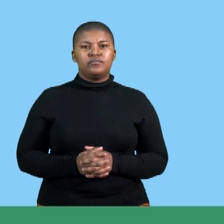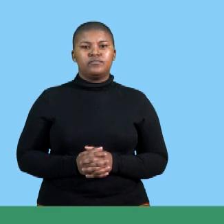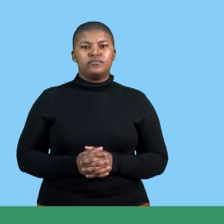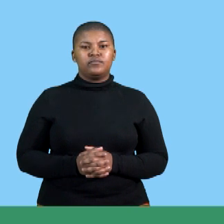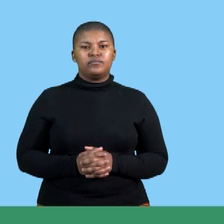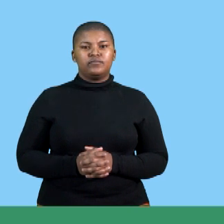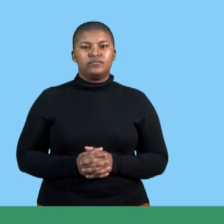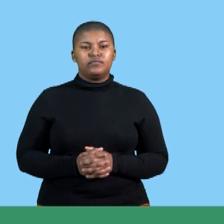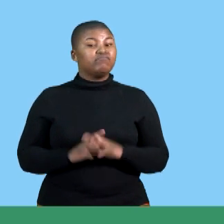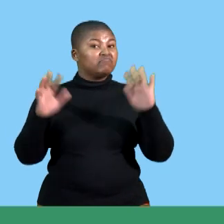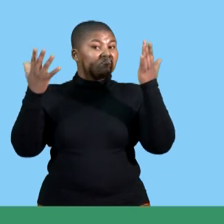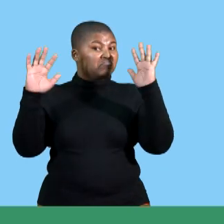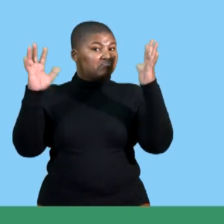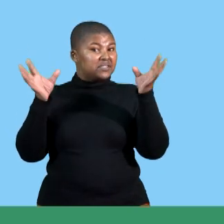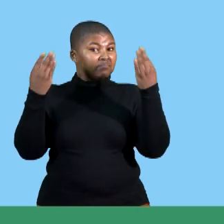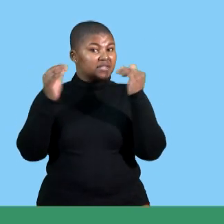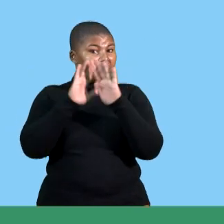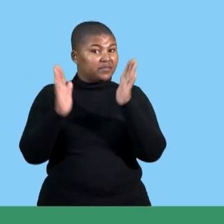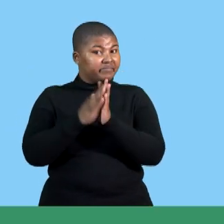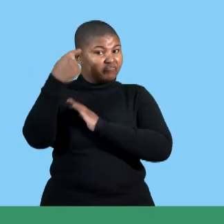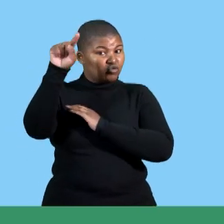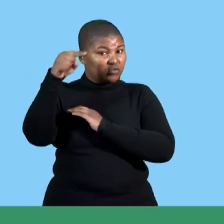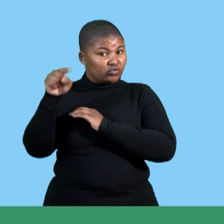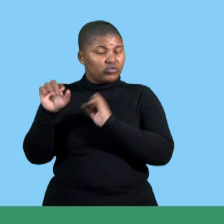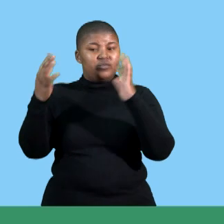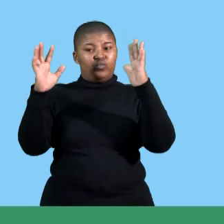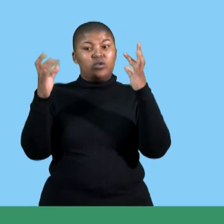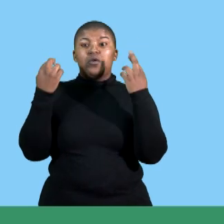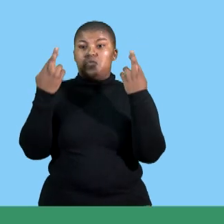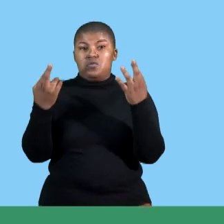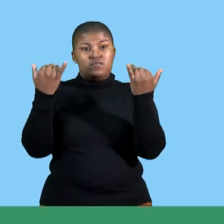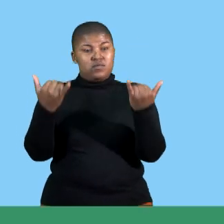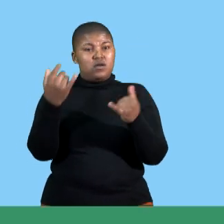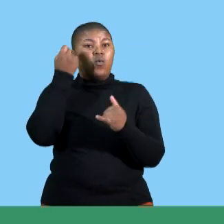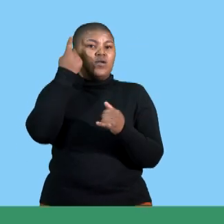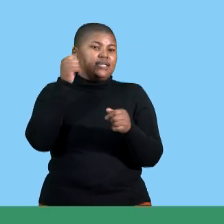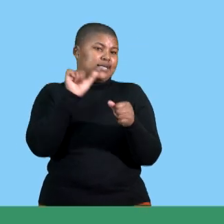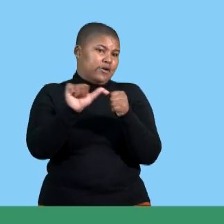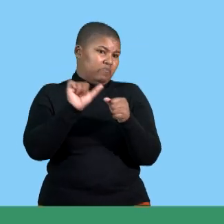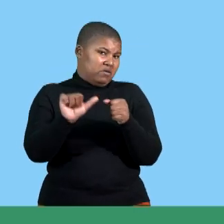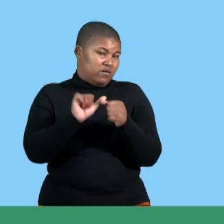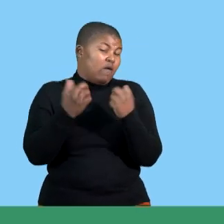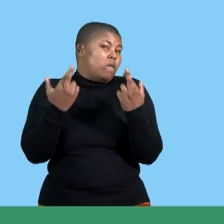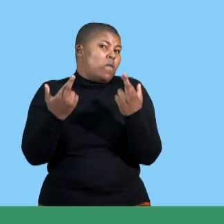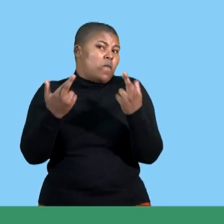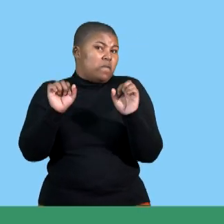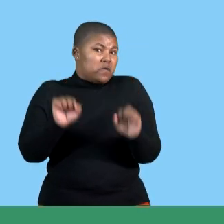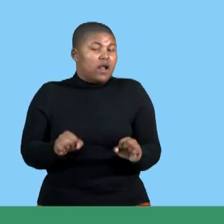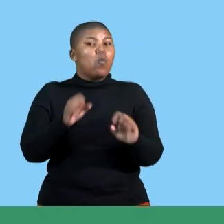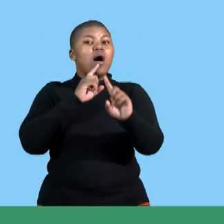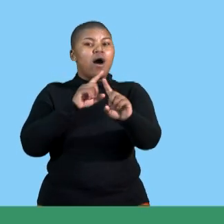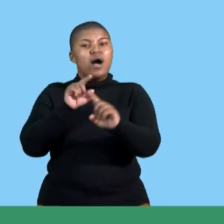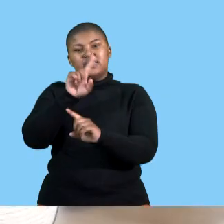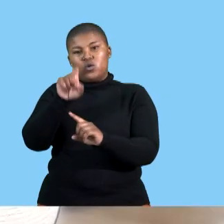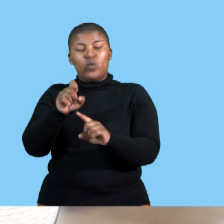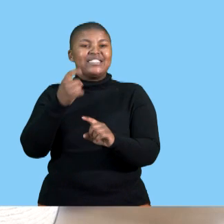solving. Right, well done if you got all of this correct. Right, I hope now you understand, at least you've got an idea, so